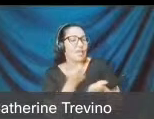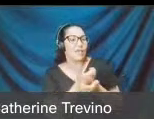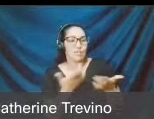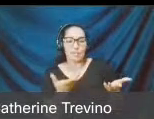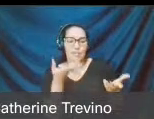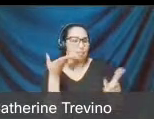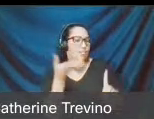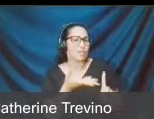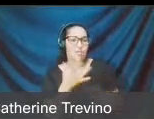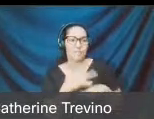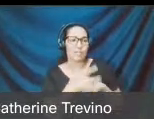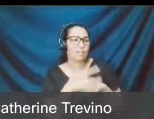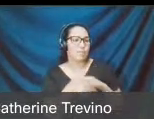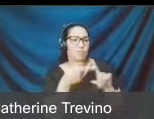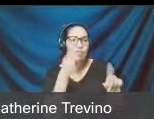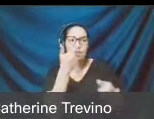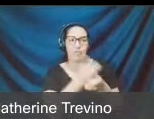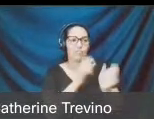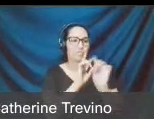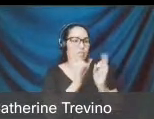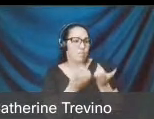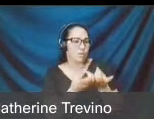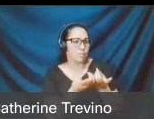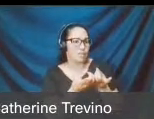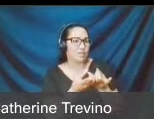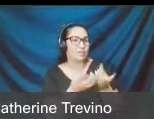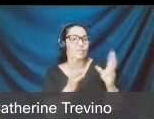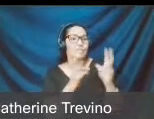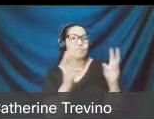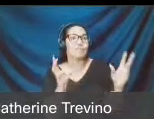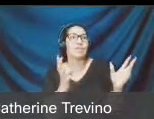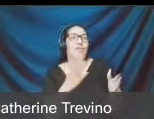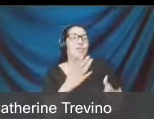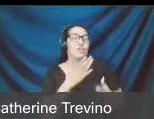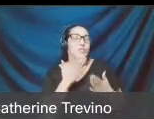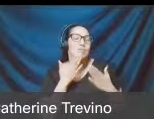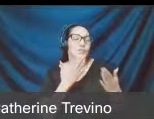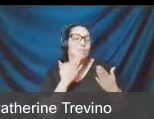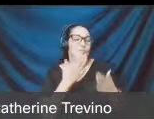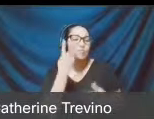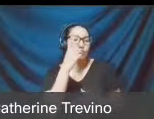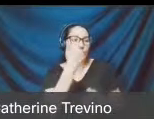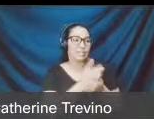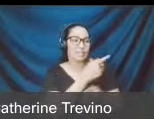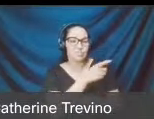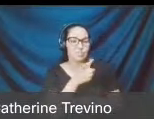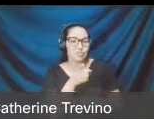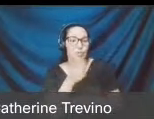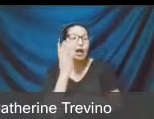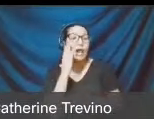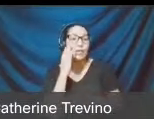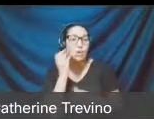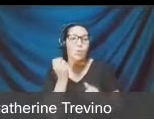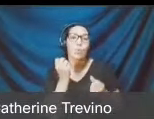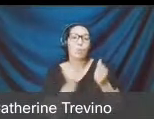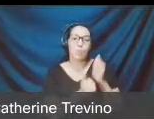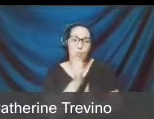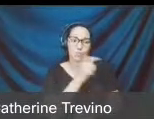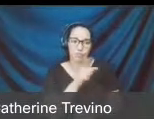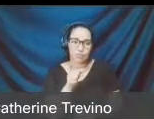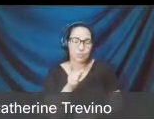there from every department. And I'm extremely, extremely grateful to each and every one of you. I know a lot of you,